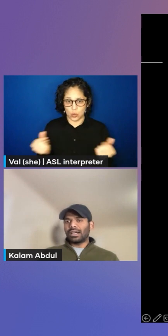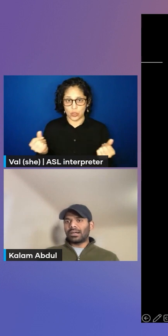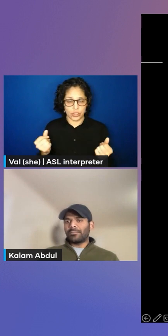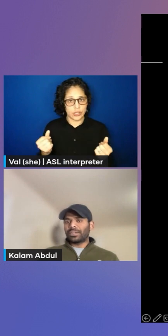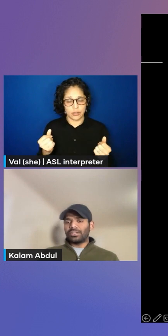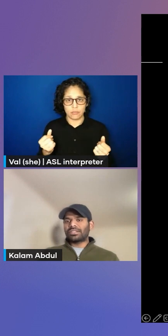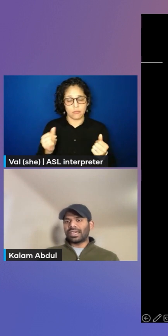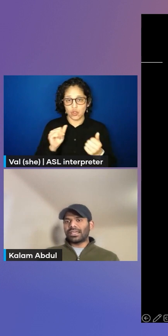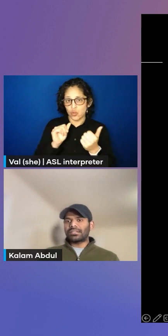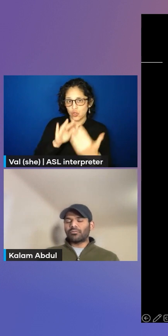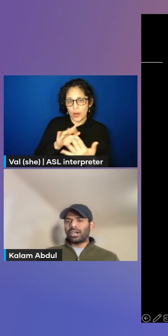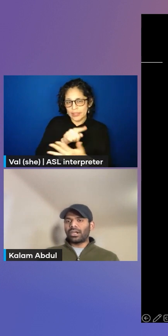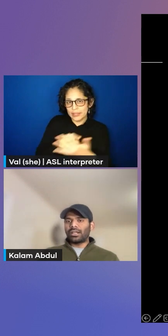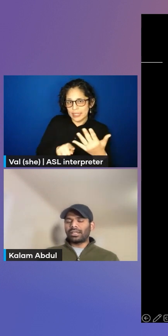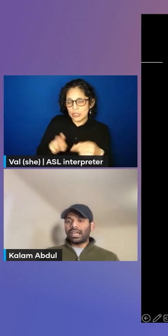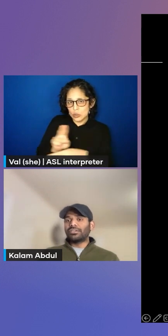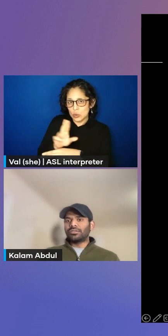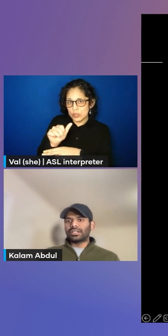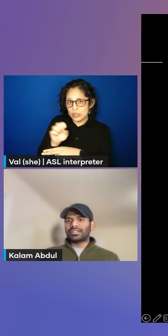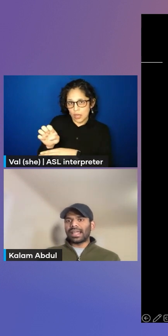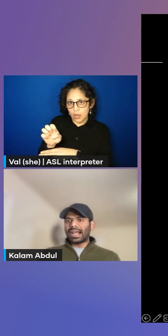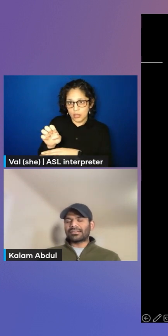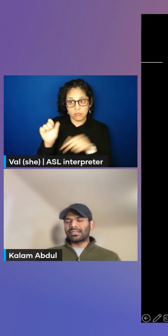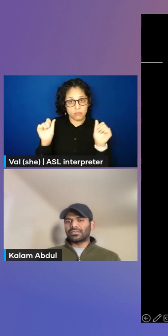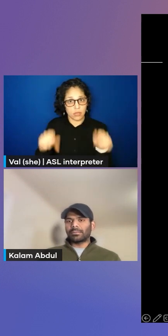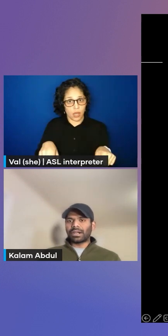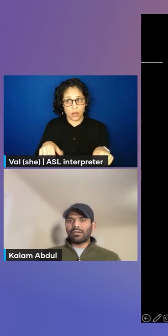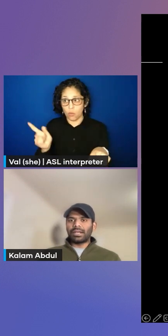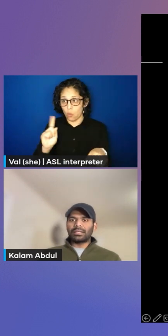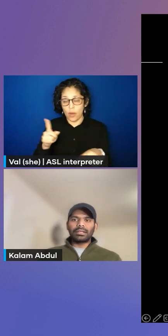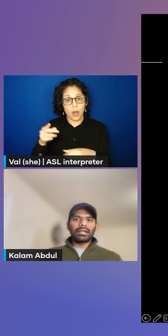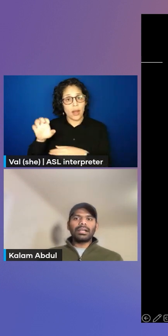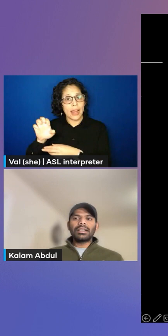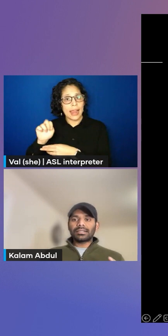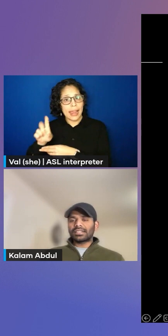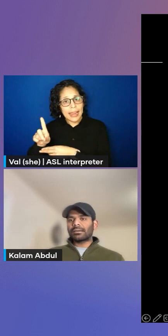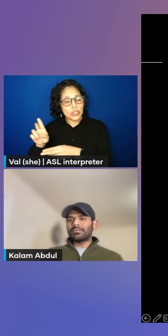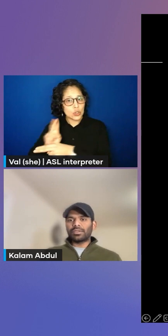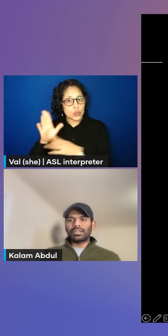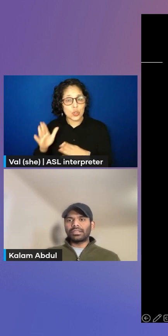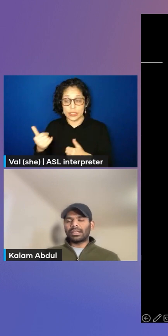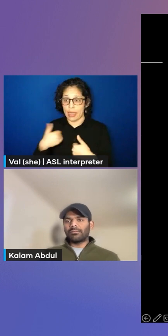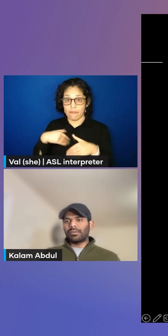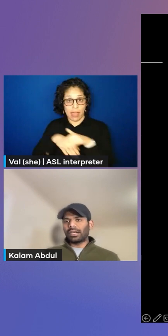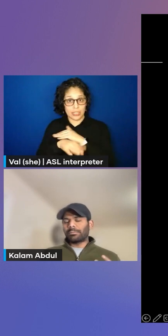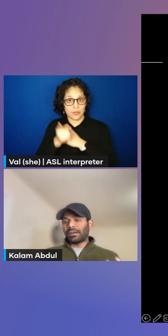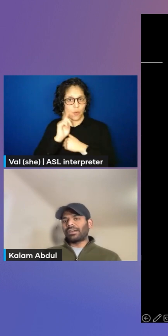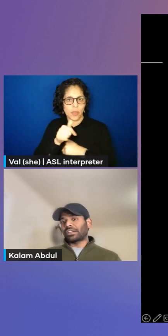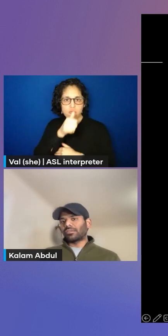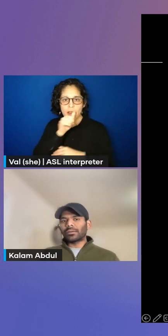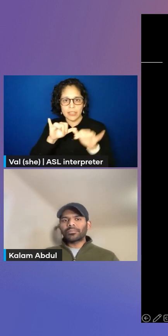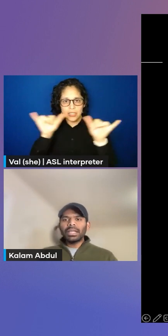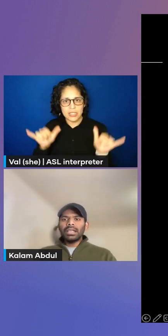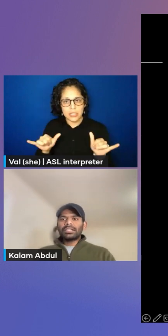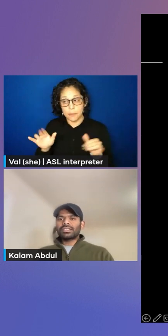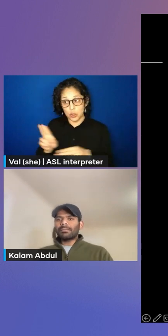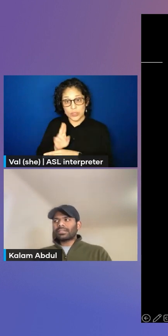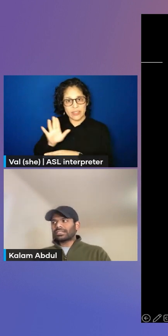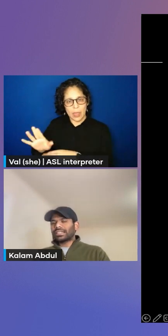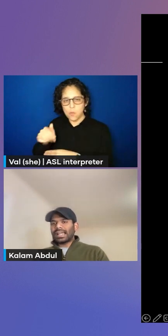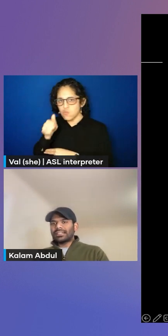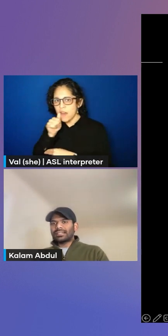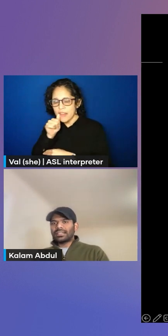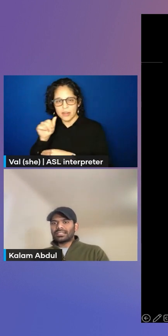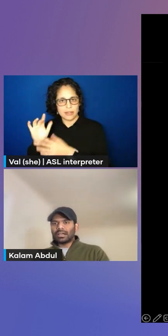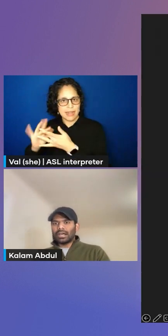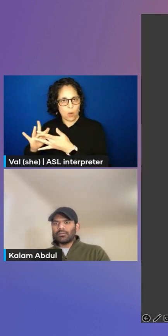this use case where the end users get access to the private systems within their private network. So some of